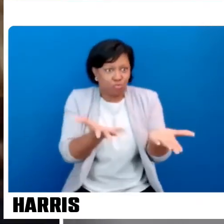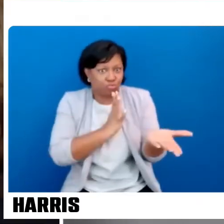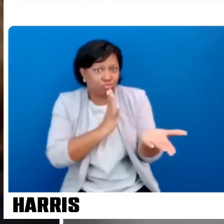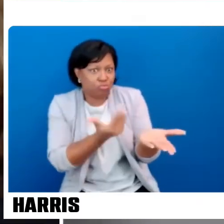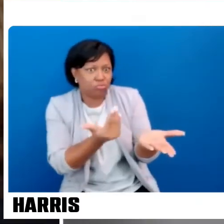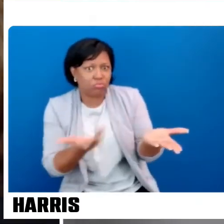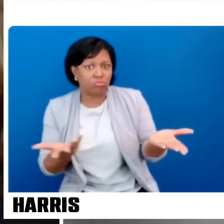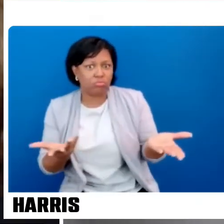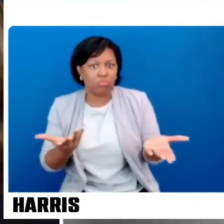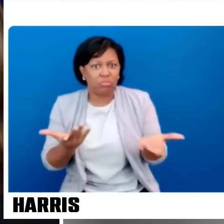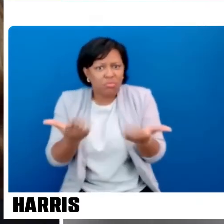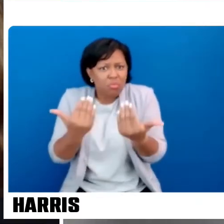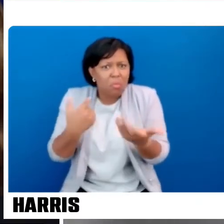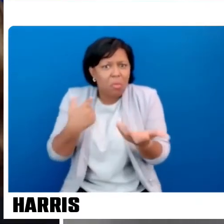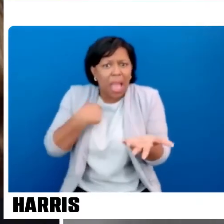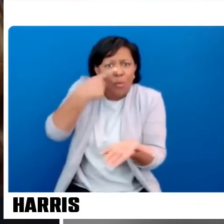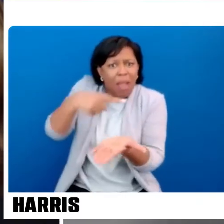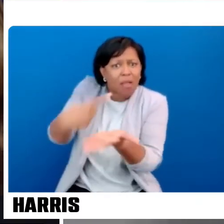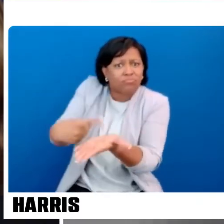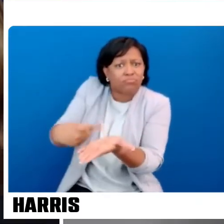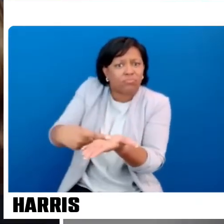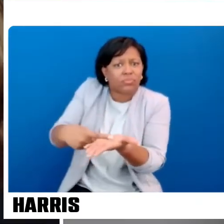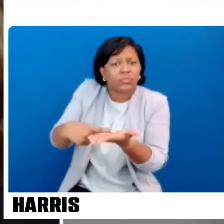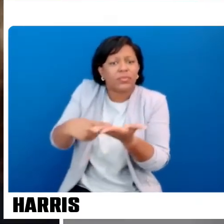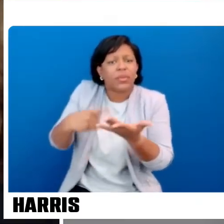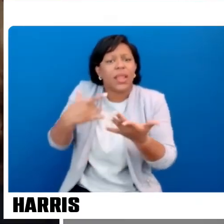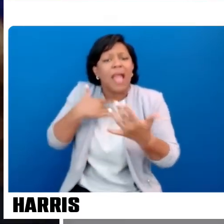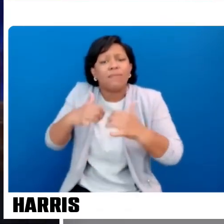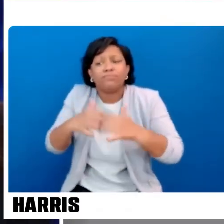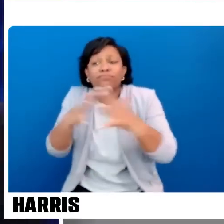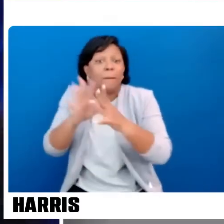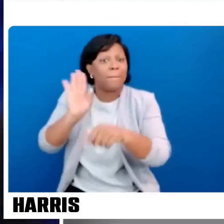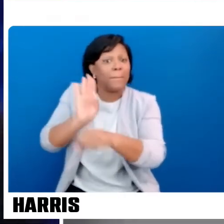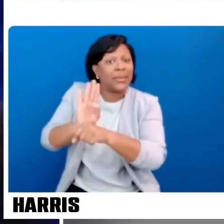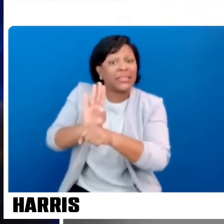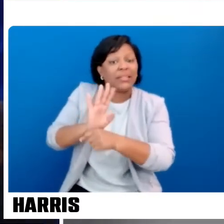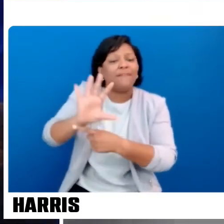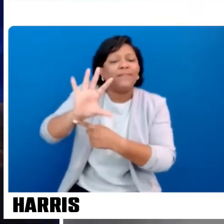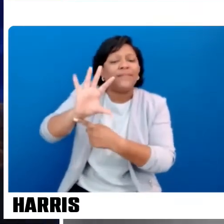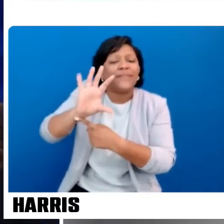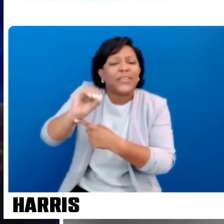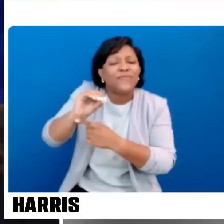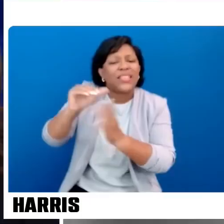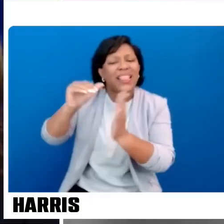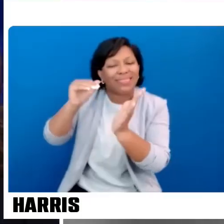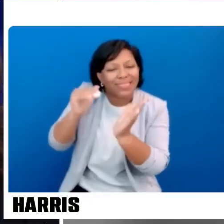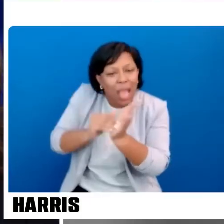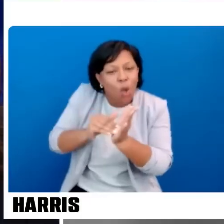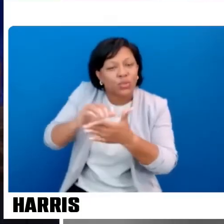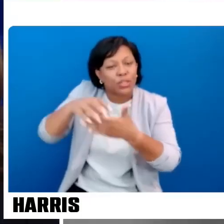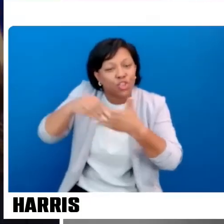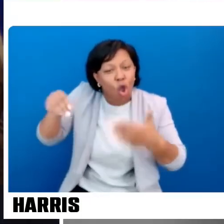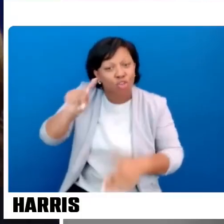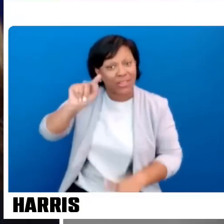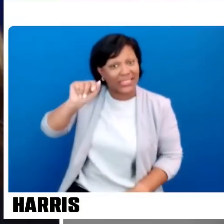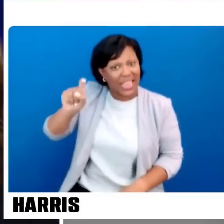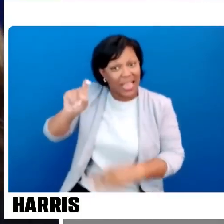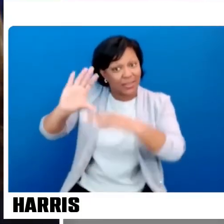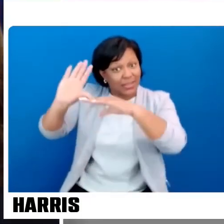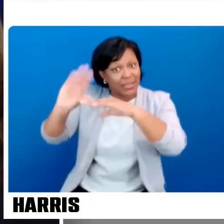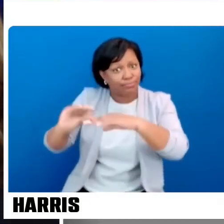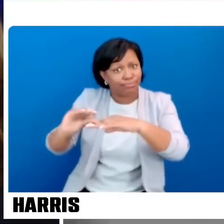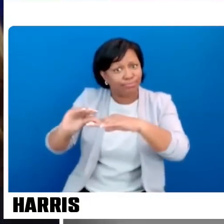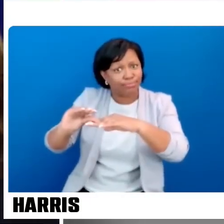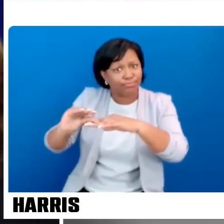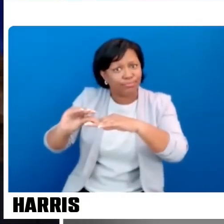businesses $50,000 tax deduction, to pursue their ambitions, their innovation, their ideas,